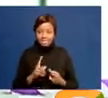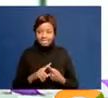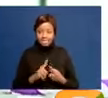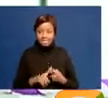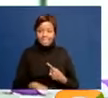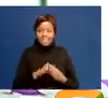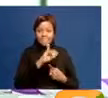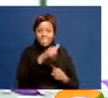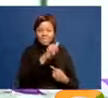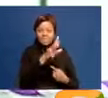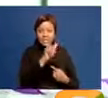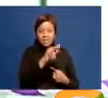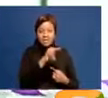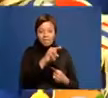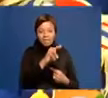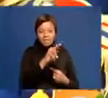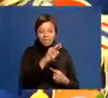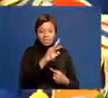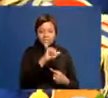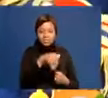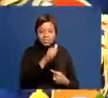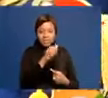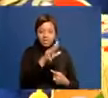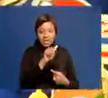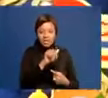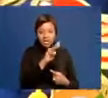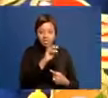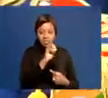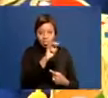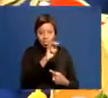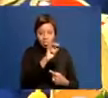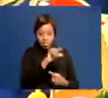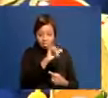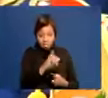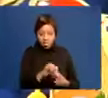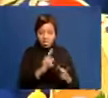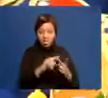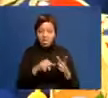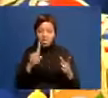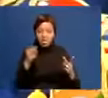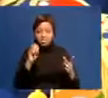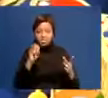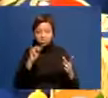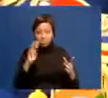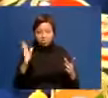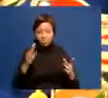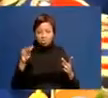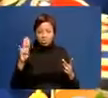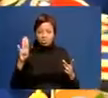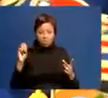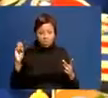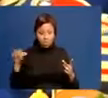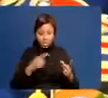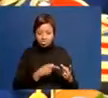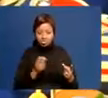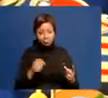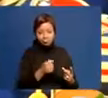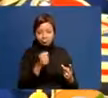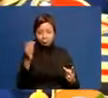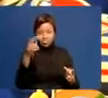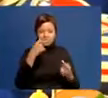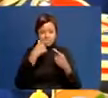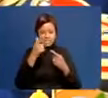Oginga Odinga, we need Tom Mboya to go around again Nairobi, telling the people to calm down, to